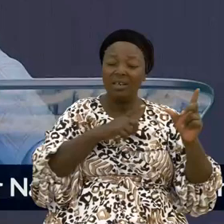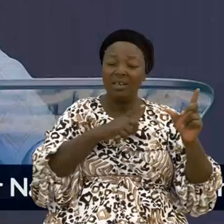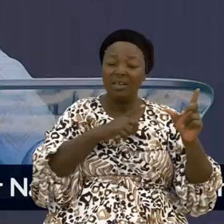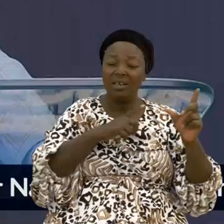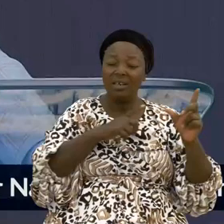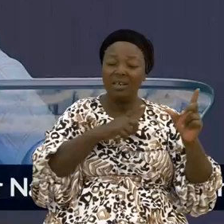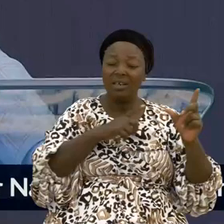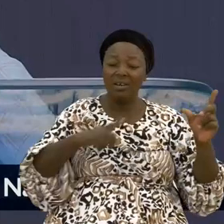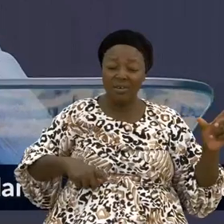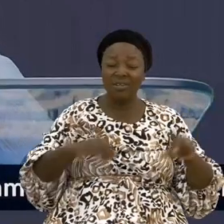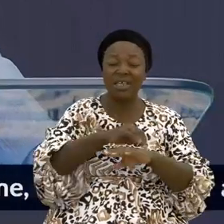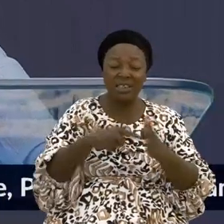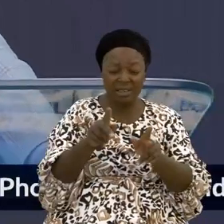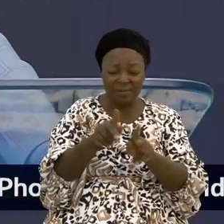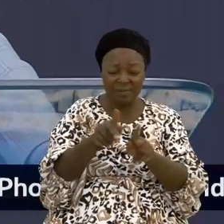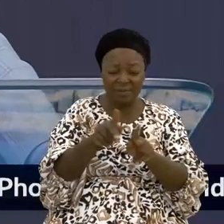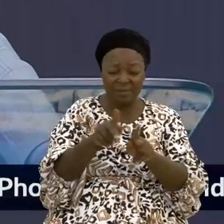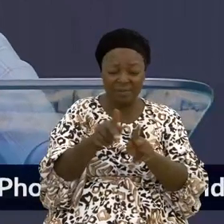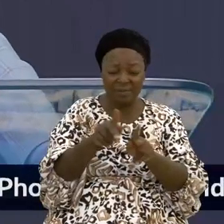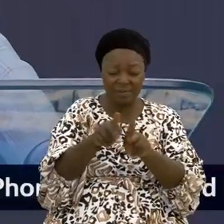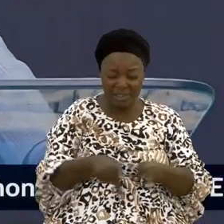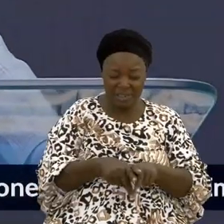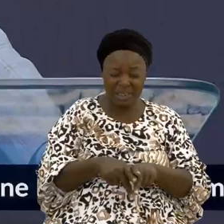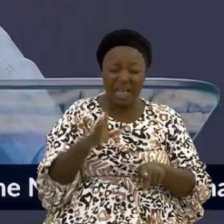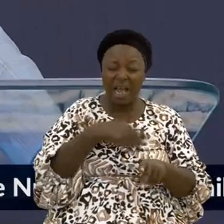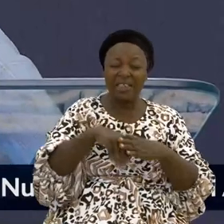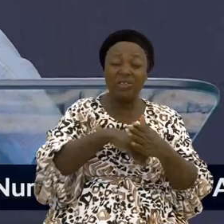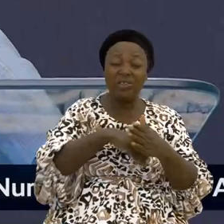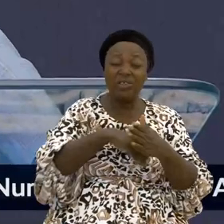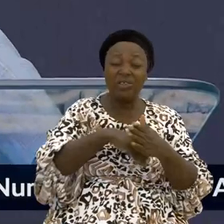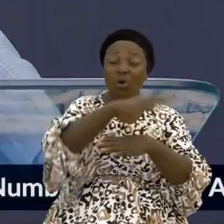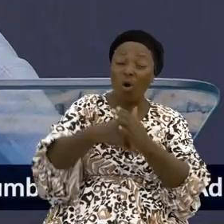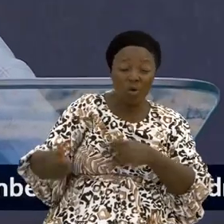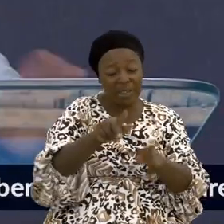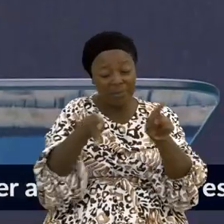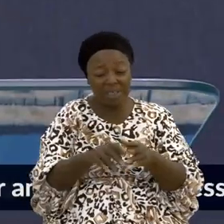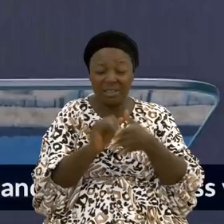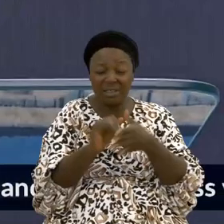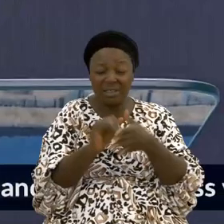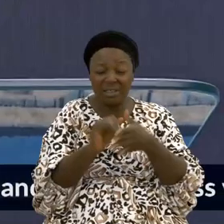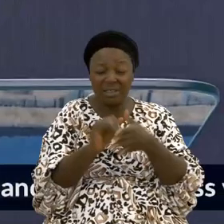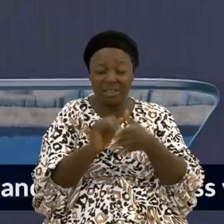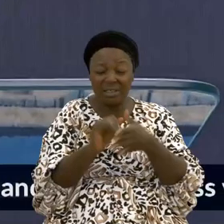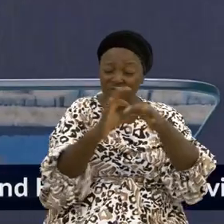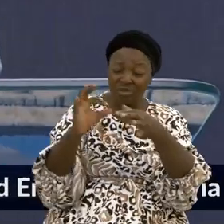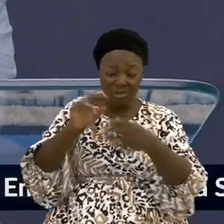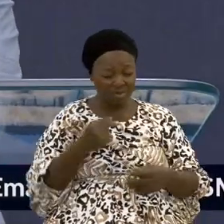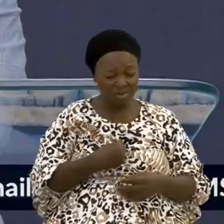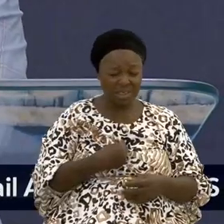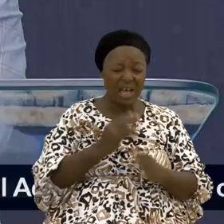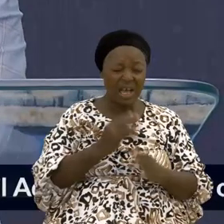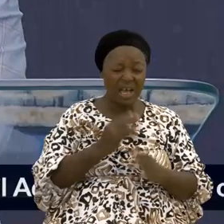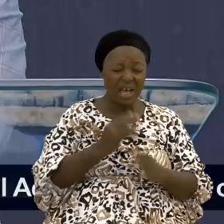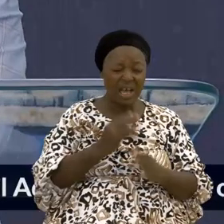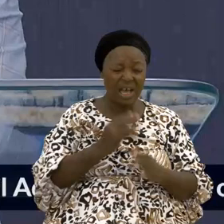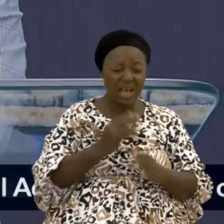Lord, at this location, and in all the other locations all over the world,